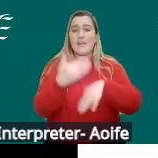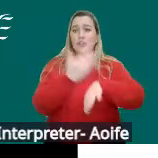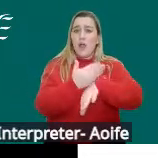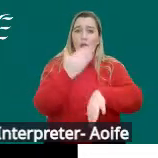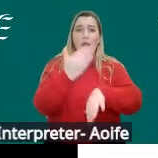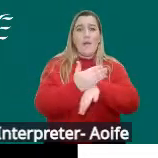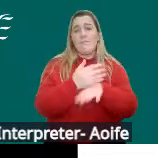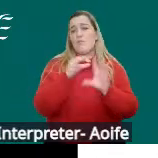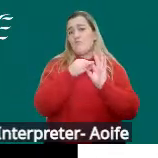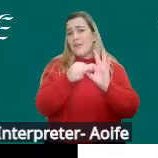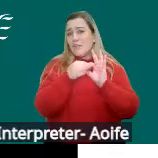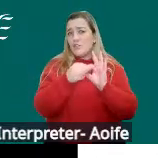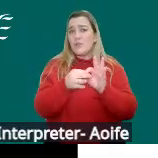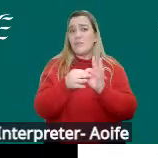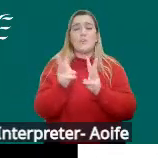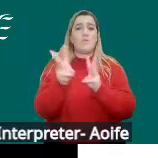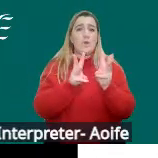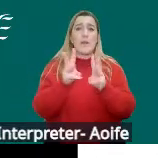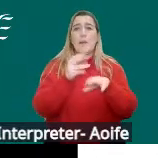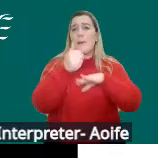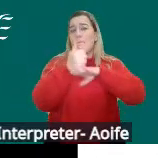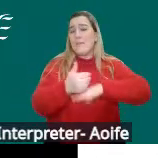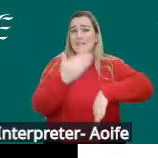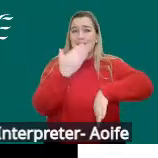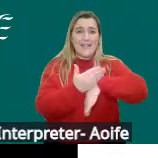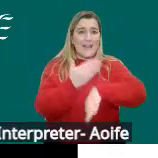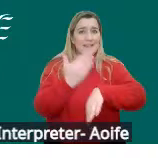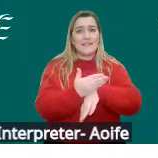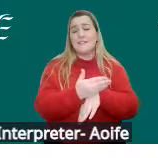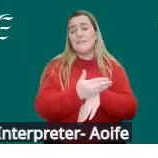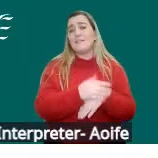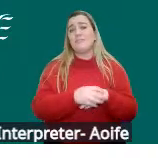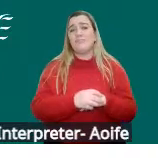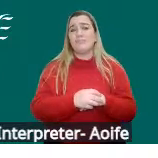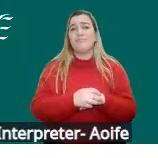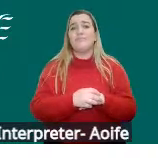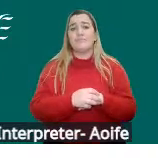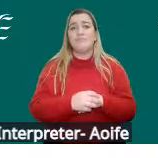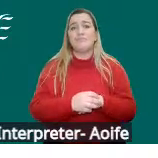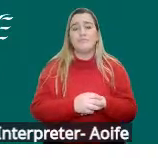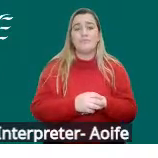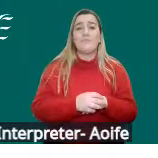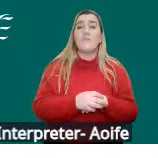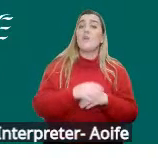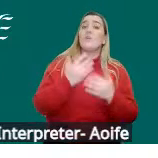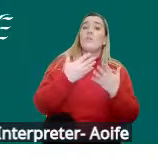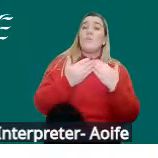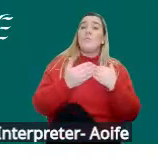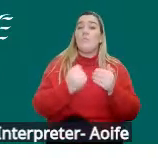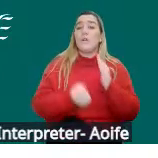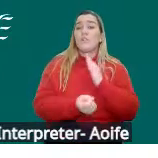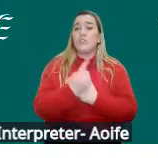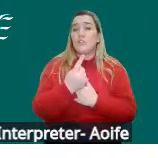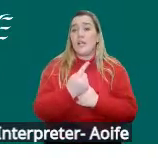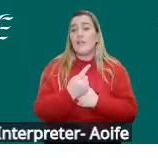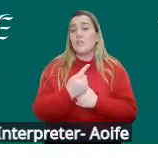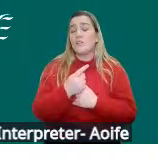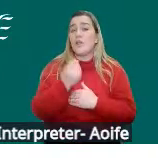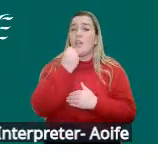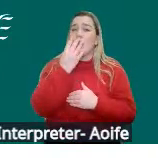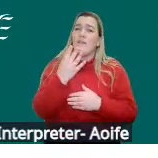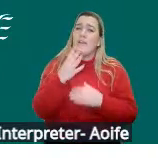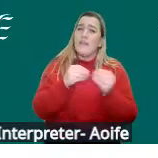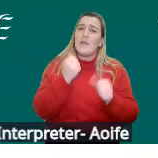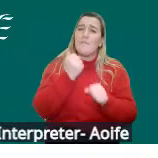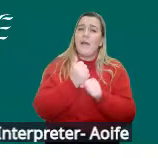and their work and their basic tasks, etc. So what are the challenges? So what's lovely about the Davina McCall Channel